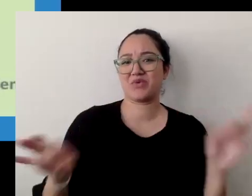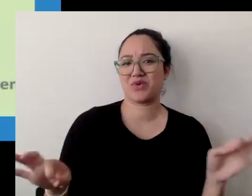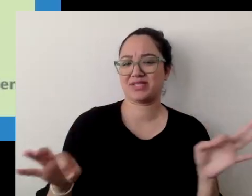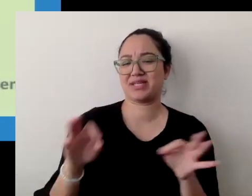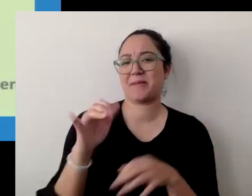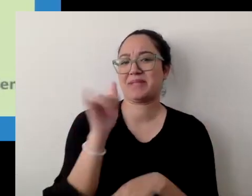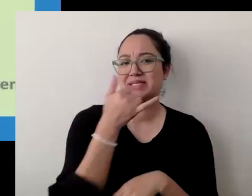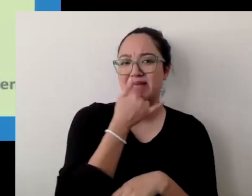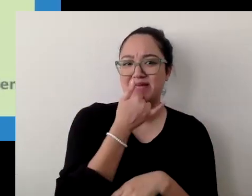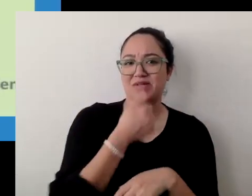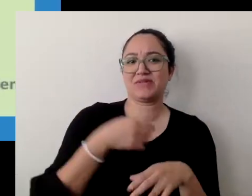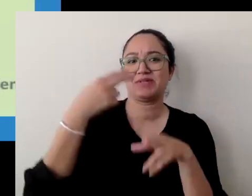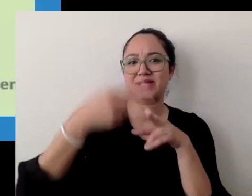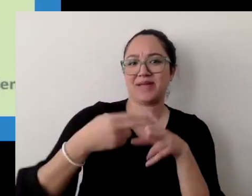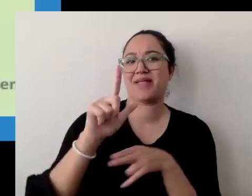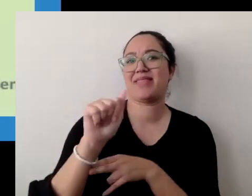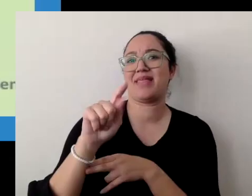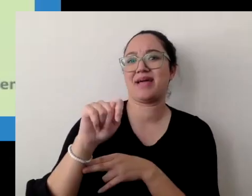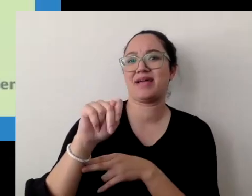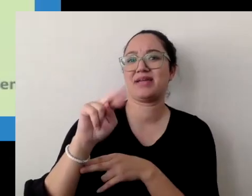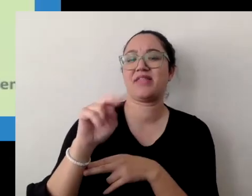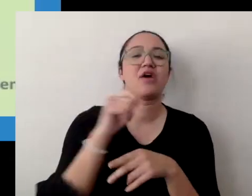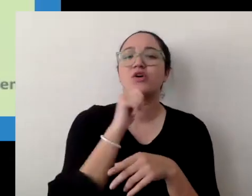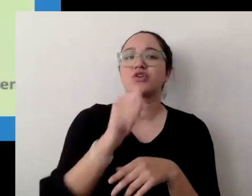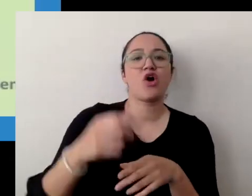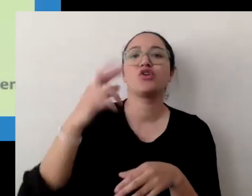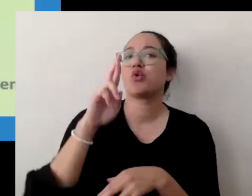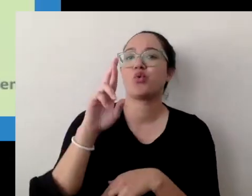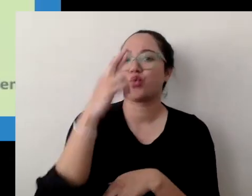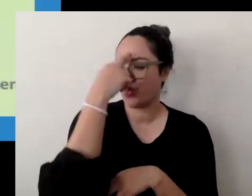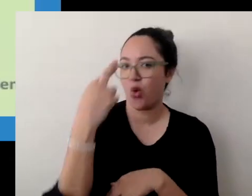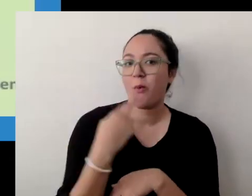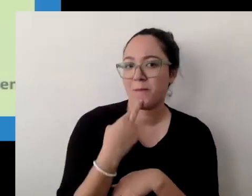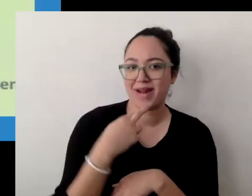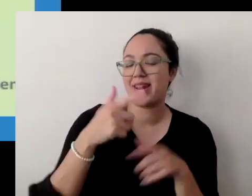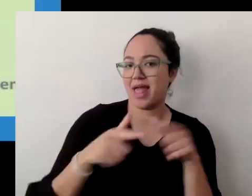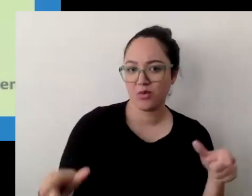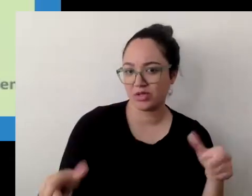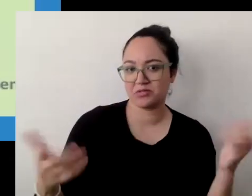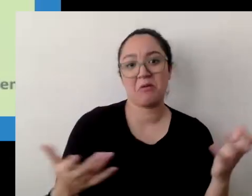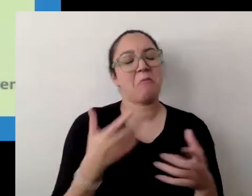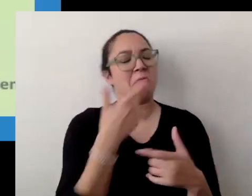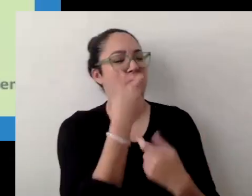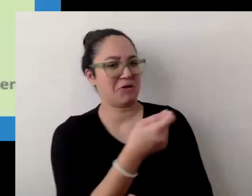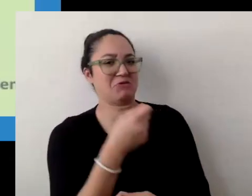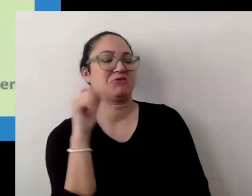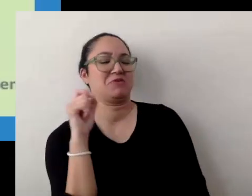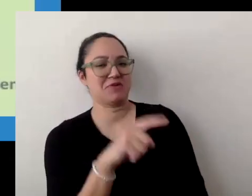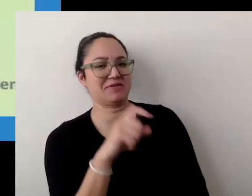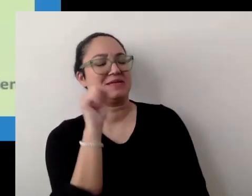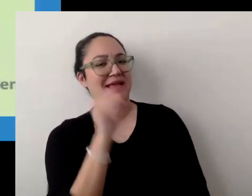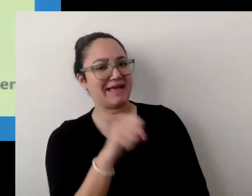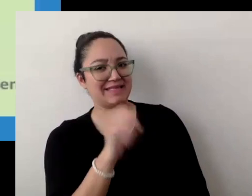Roman languages? Hmm. That's an interesting question. Yes. Actually,